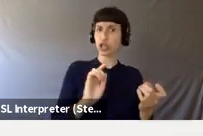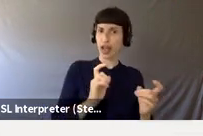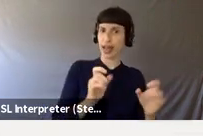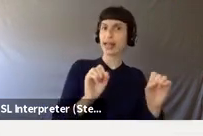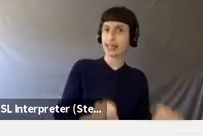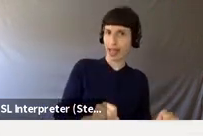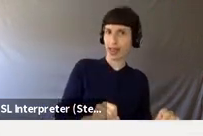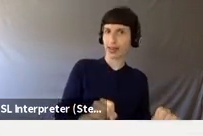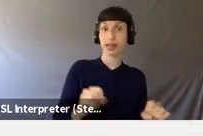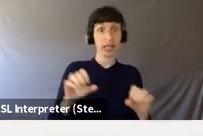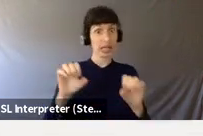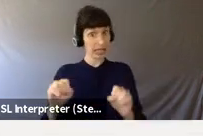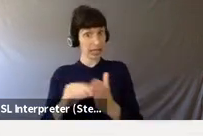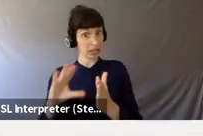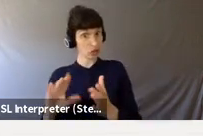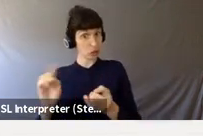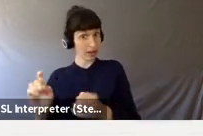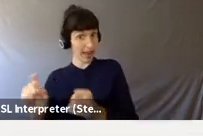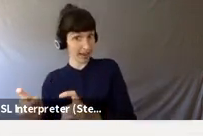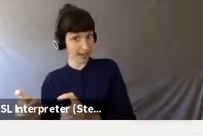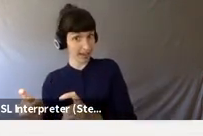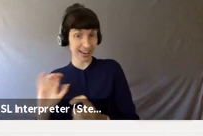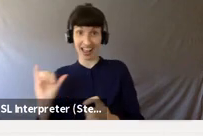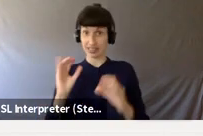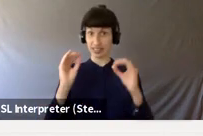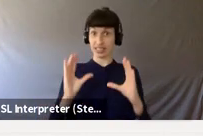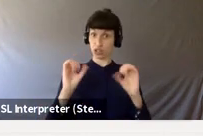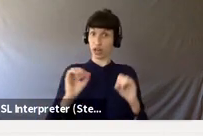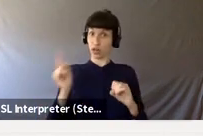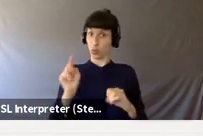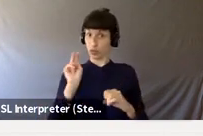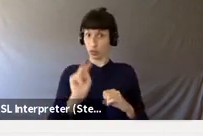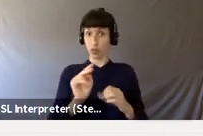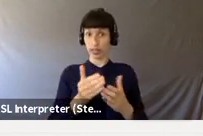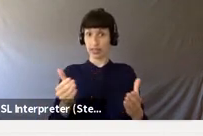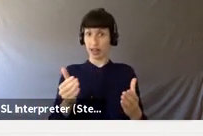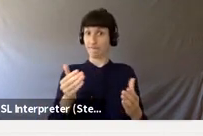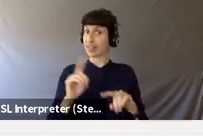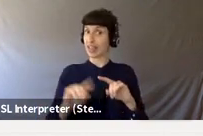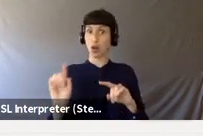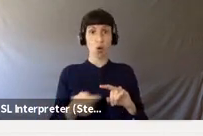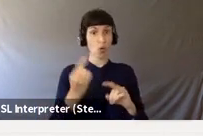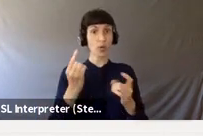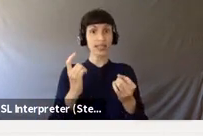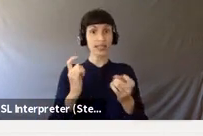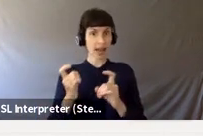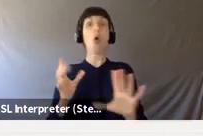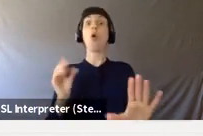can always look at the stuff, but I can't always edit the stuff. Let's see, can edit. Oh no,